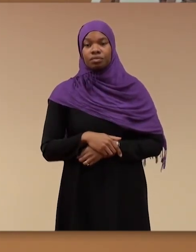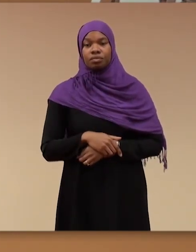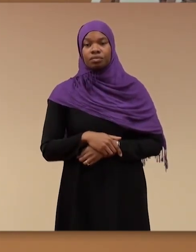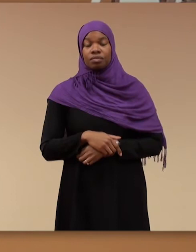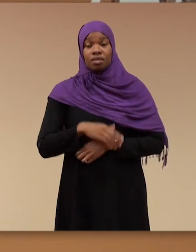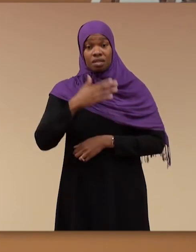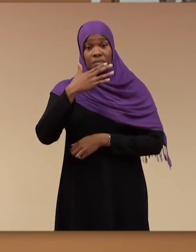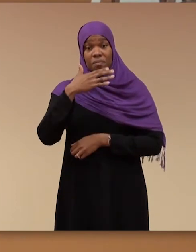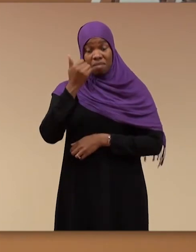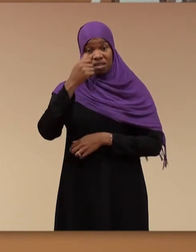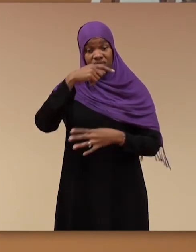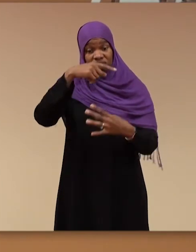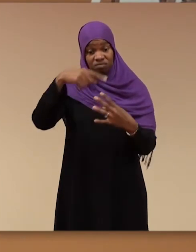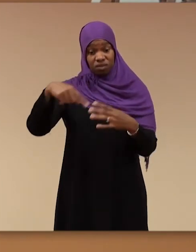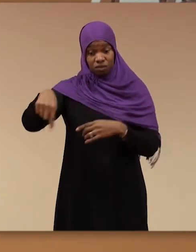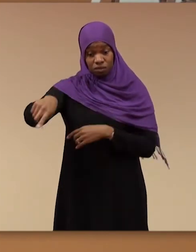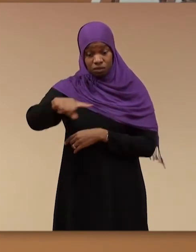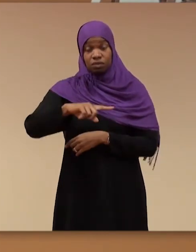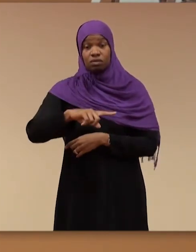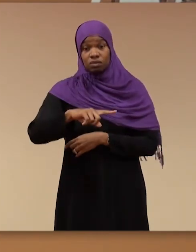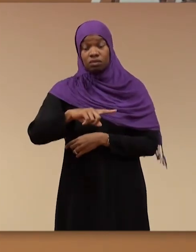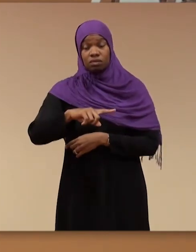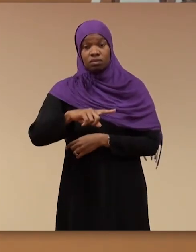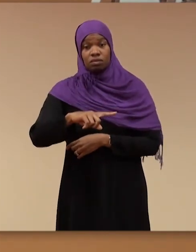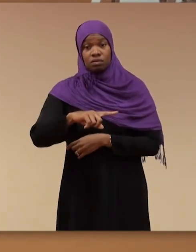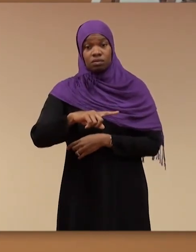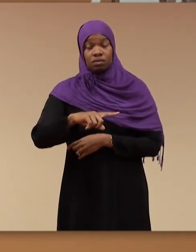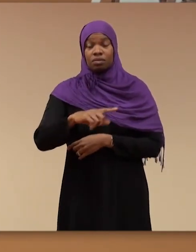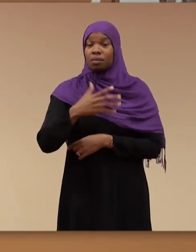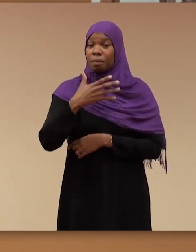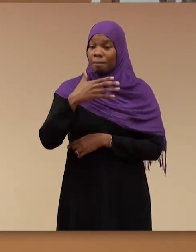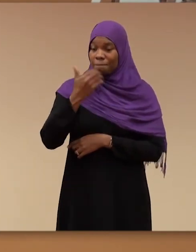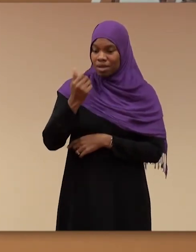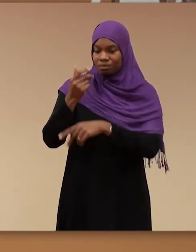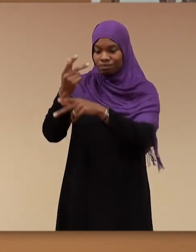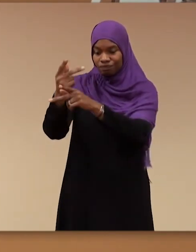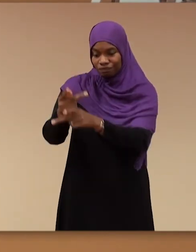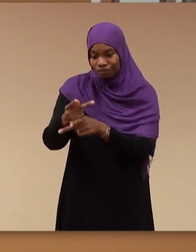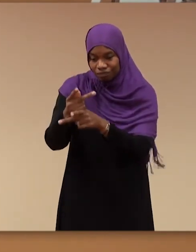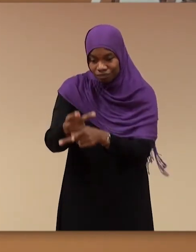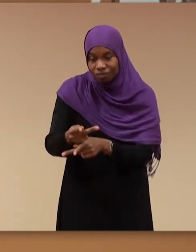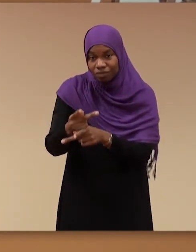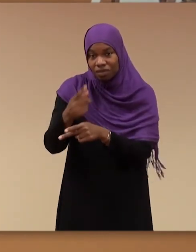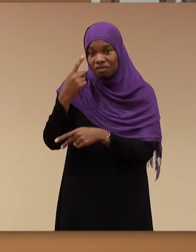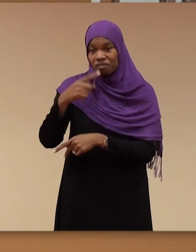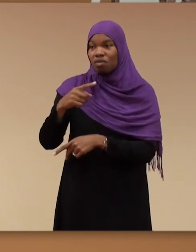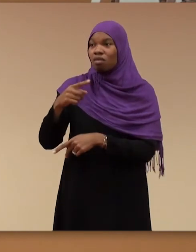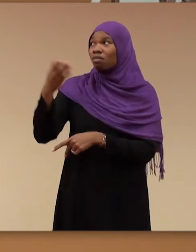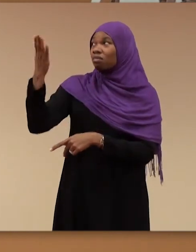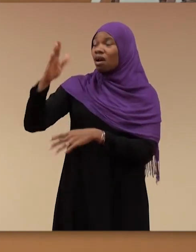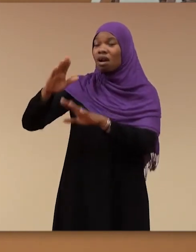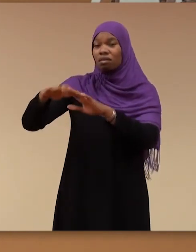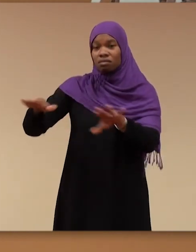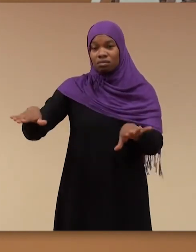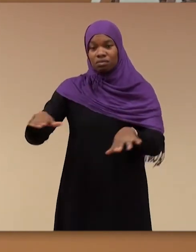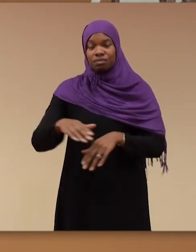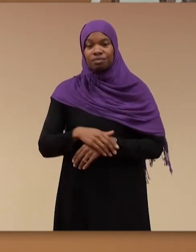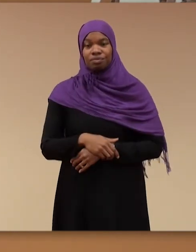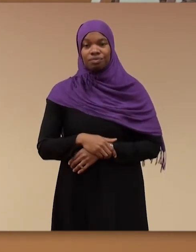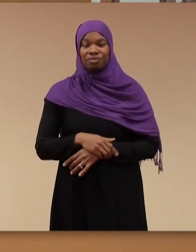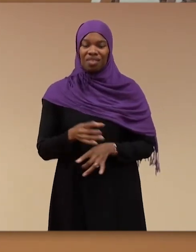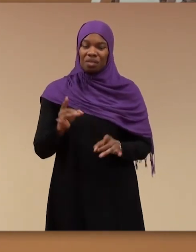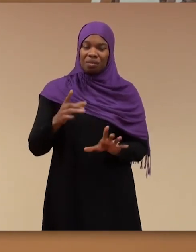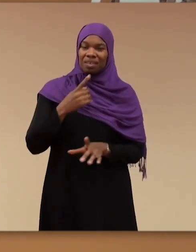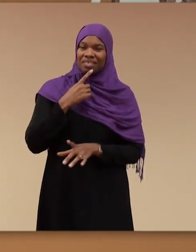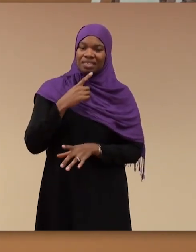the best among you who is the best to God's children. We don't like to use the children in our